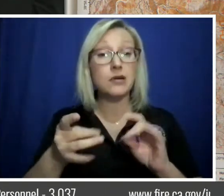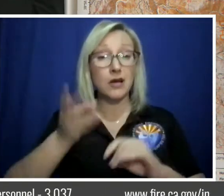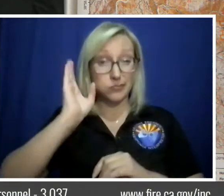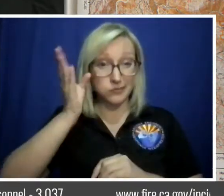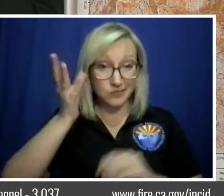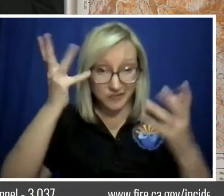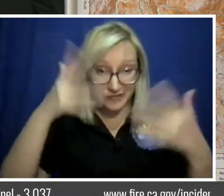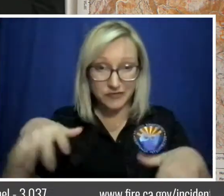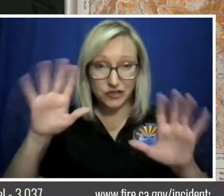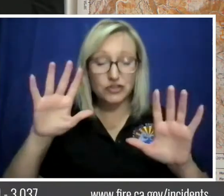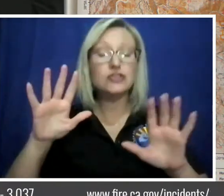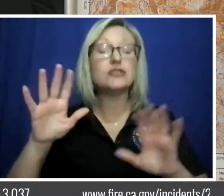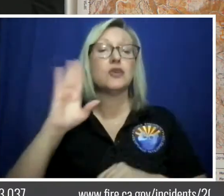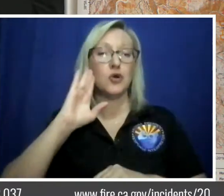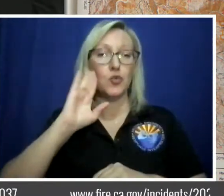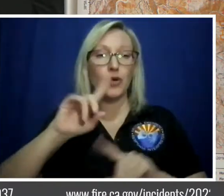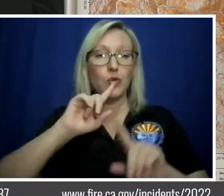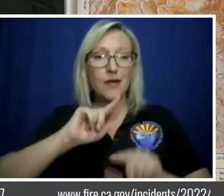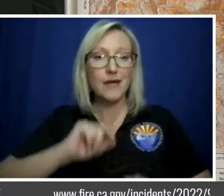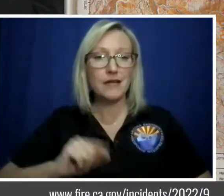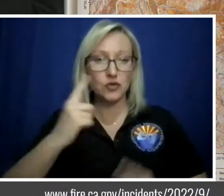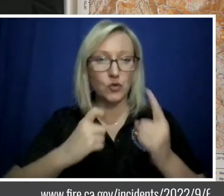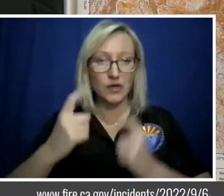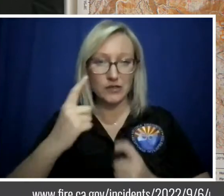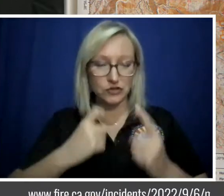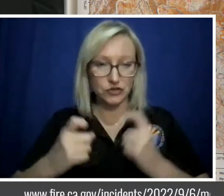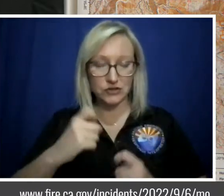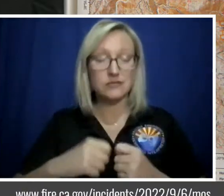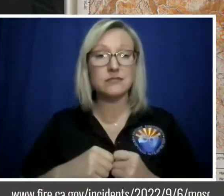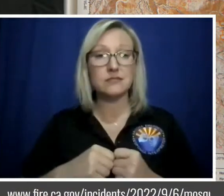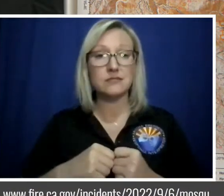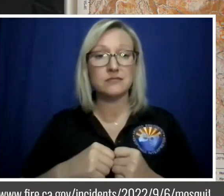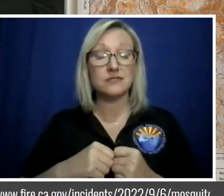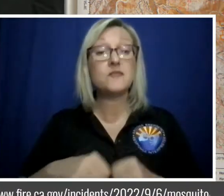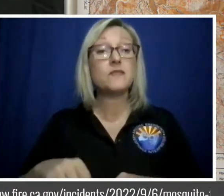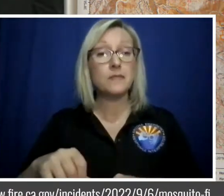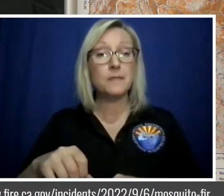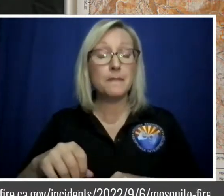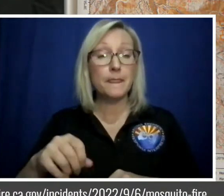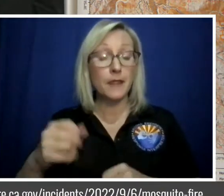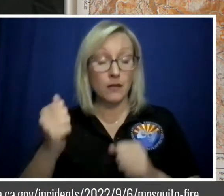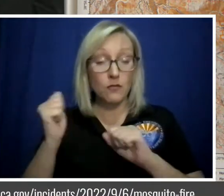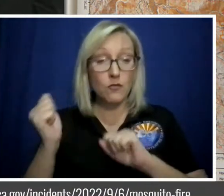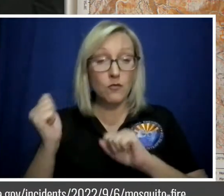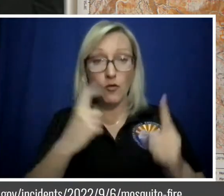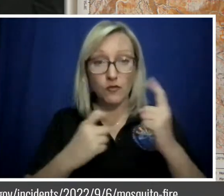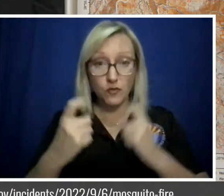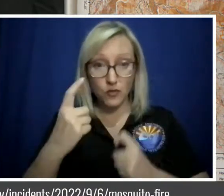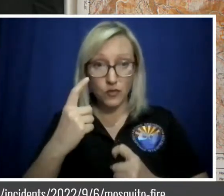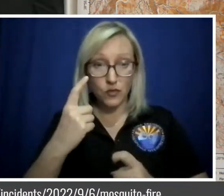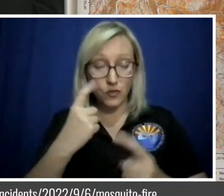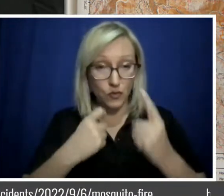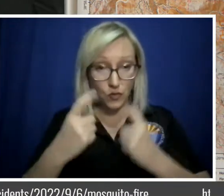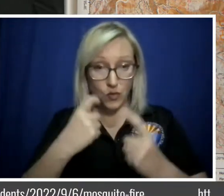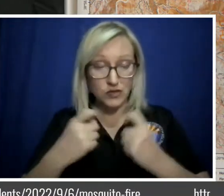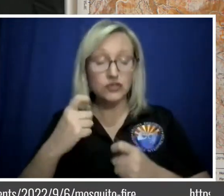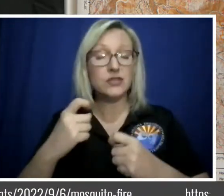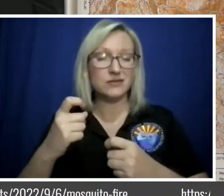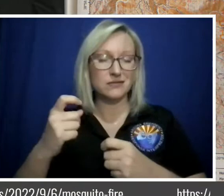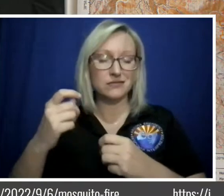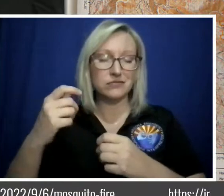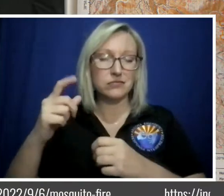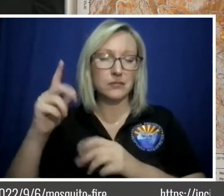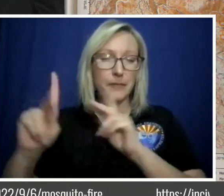earlier today. Ones that are submitted during the meeting will be addressed during the meeting in the chat, or afterwards if we don't get to those in the chat as